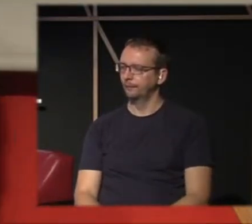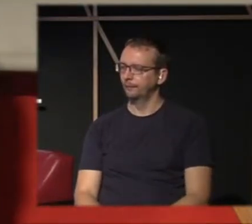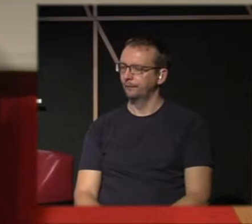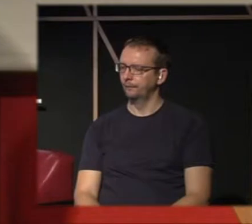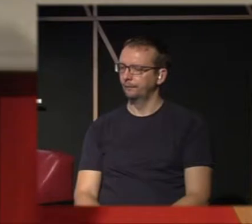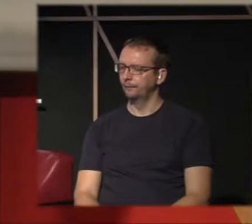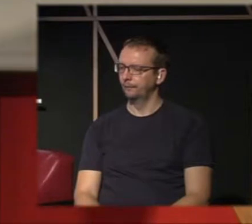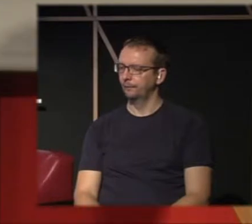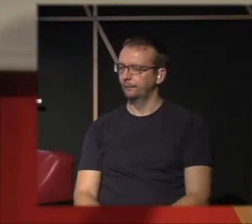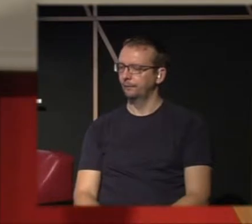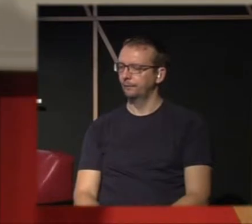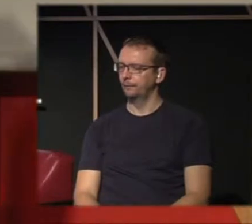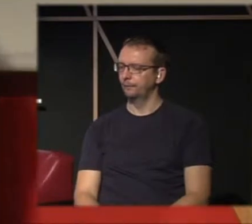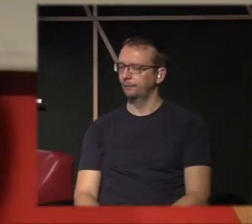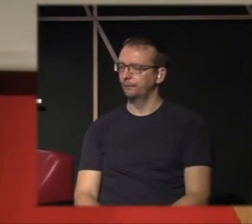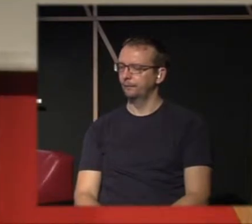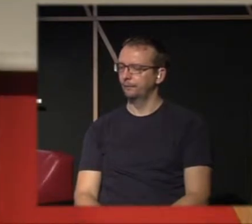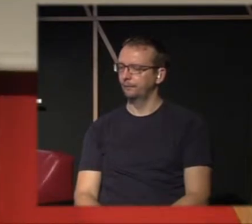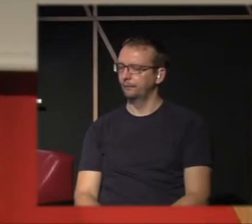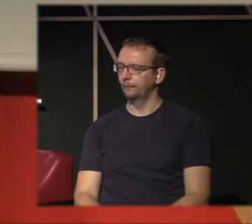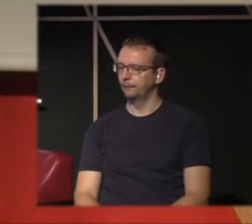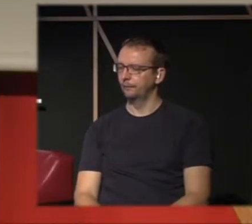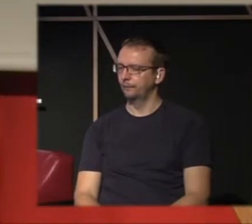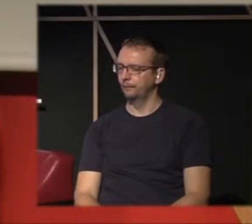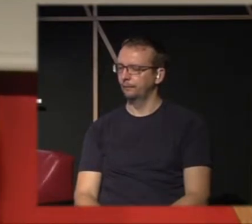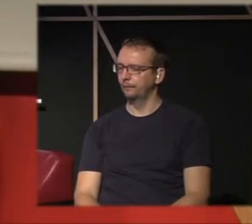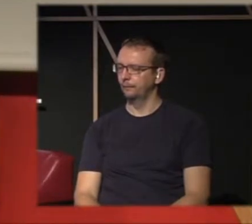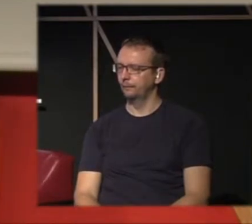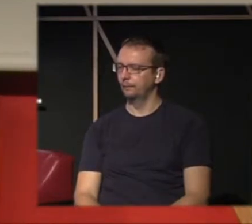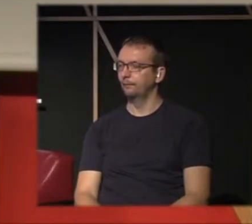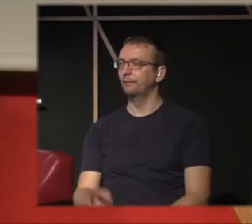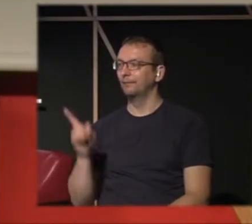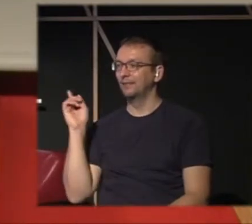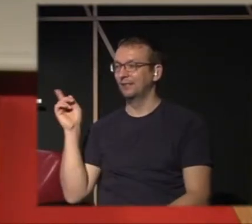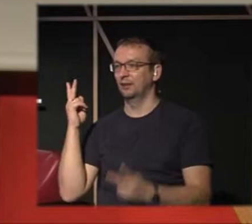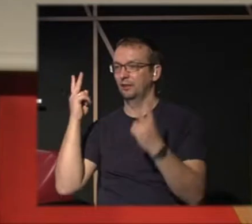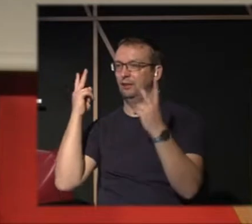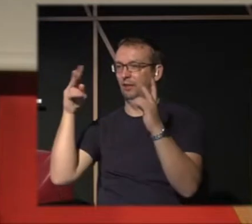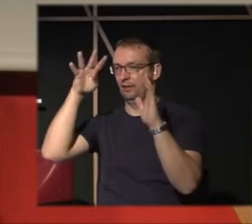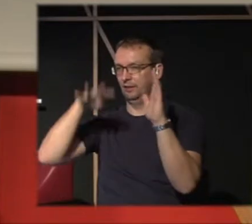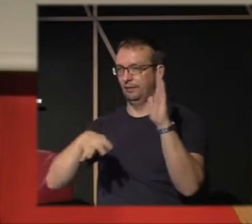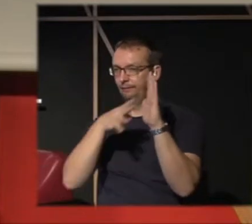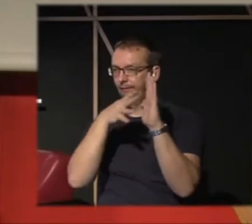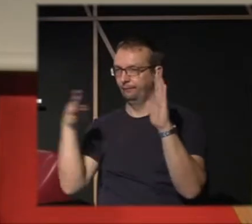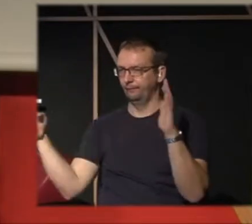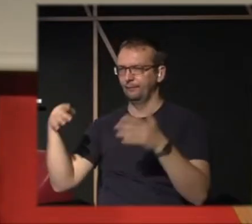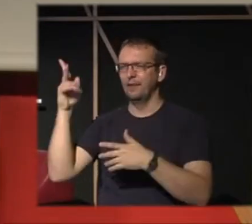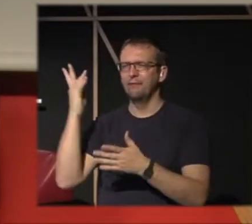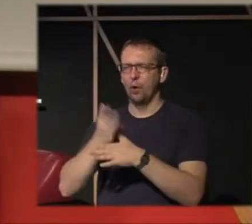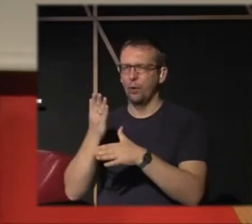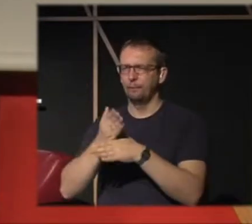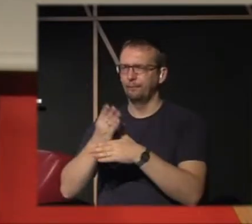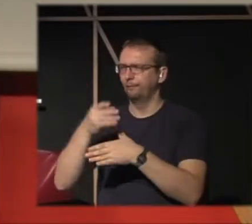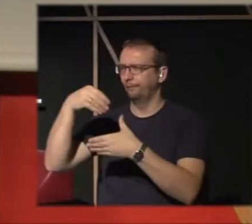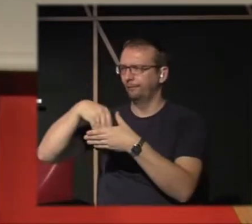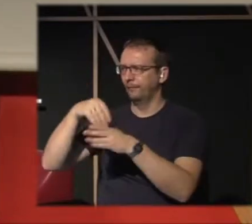slide of my presentation. Here we are looking at the assessment of each of the 12